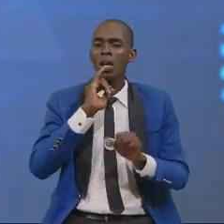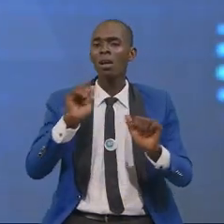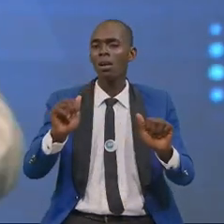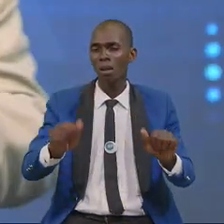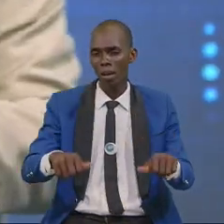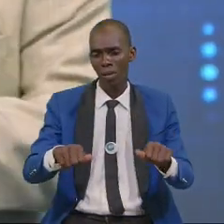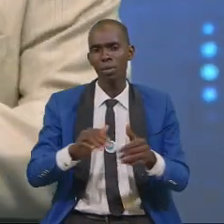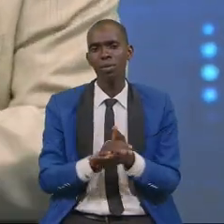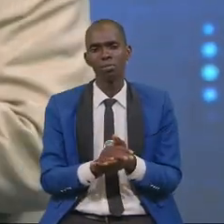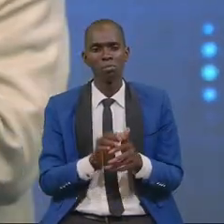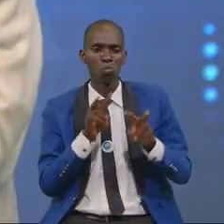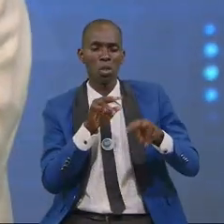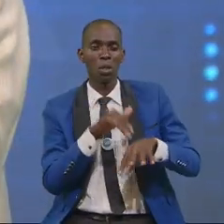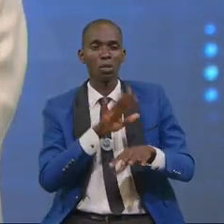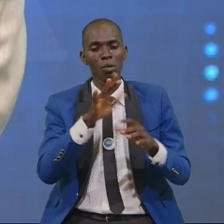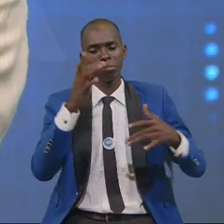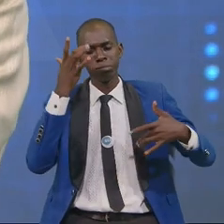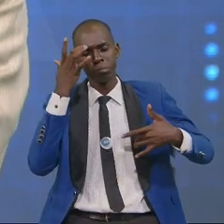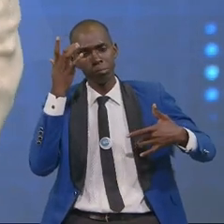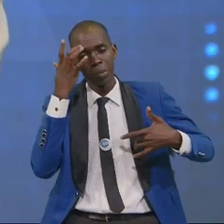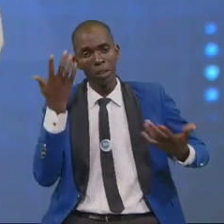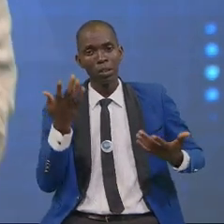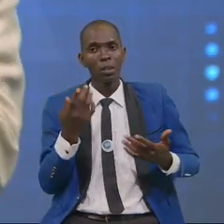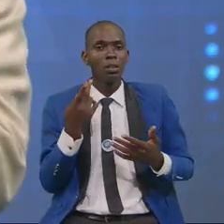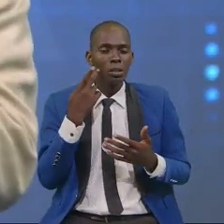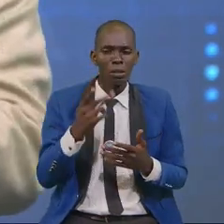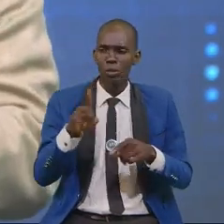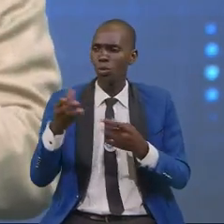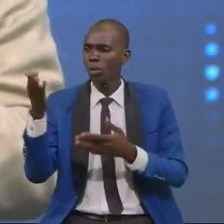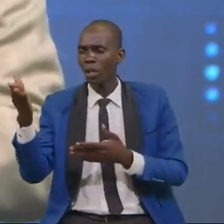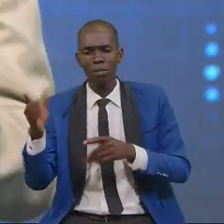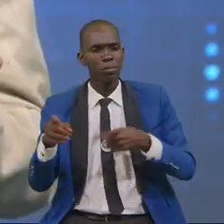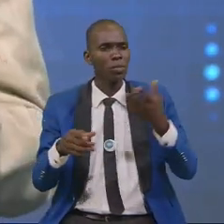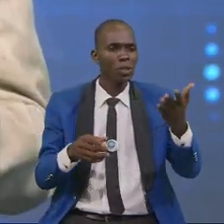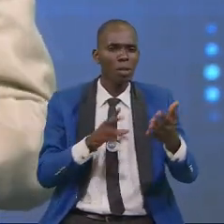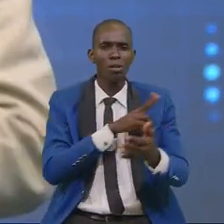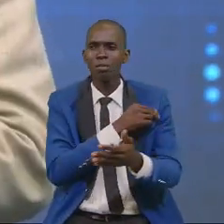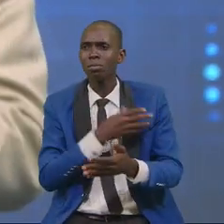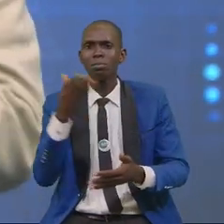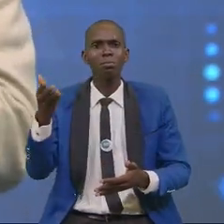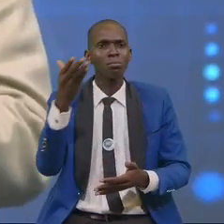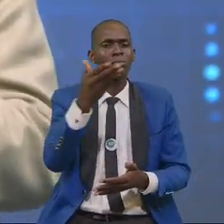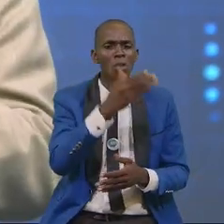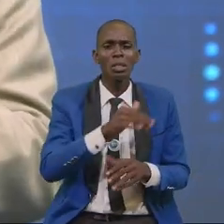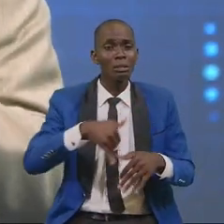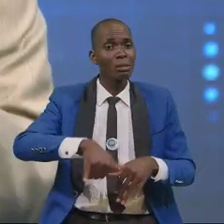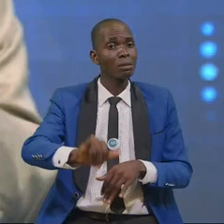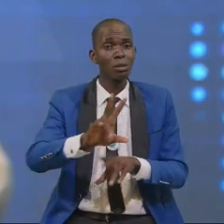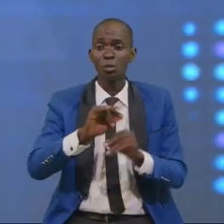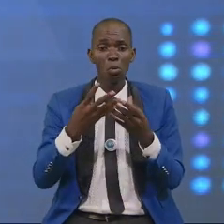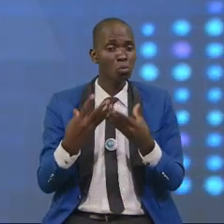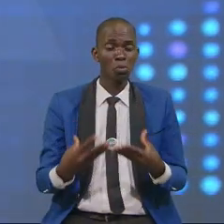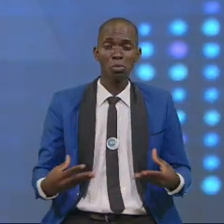your sickness, and look at how you've gone here, you've gone there, you've gone everywhere, and no solution has been